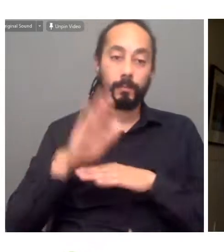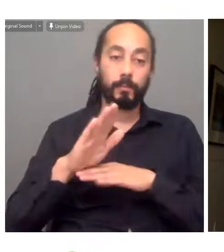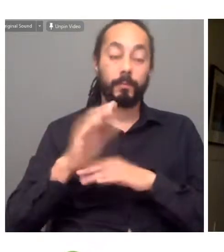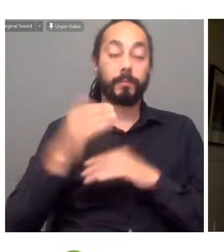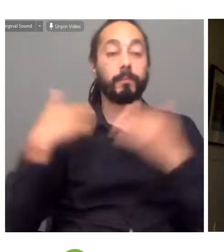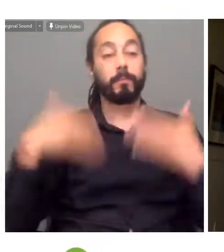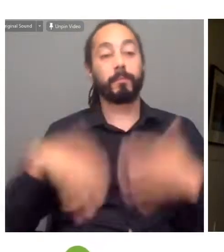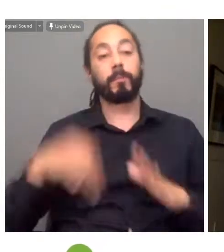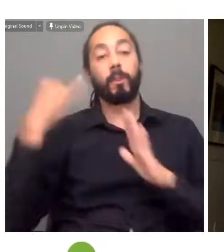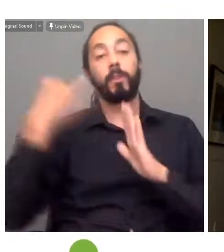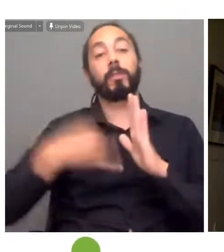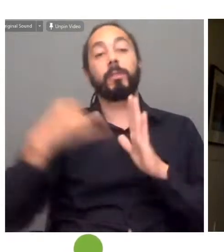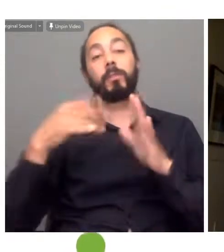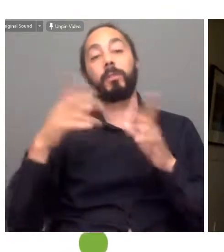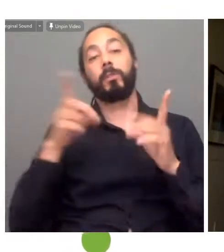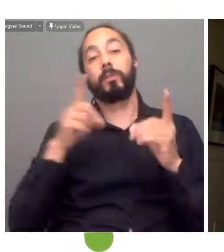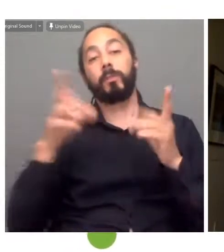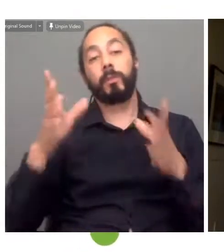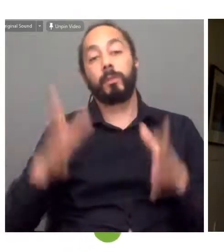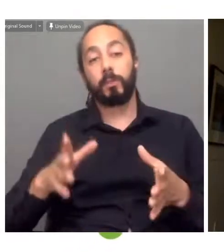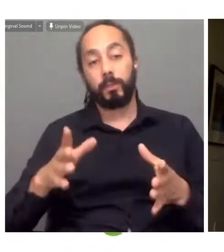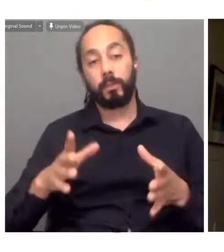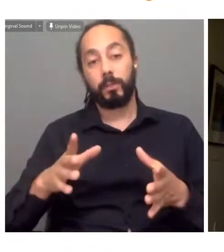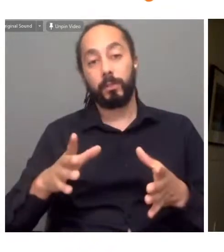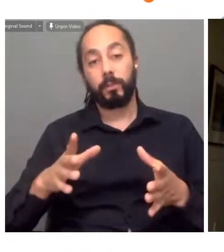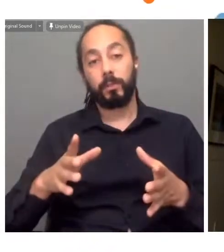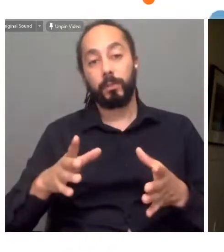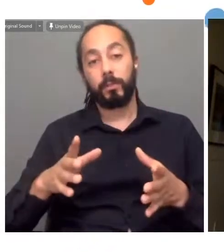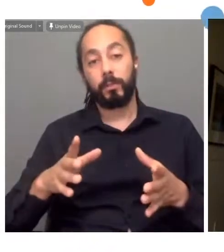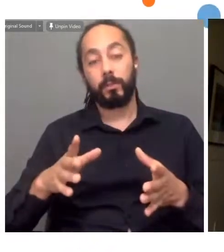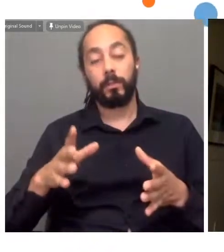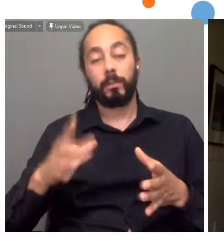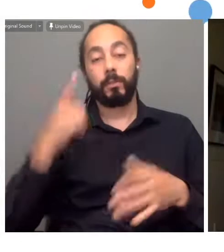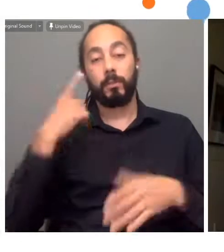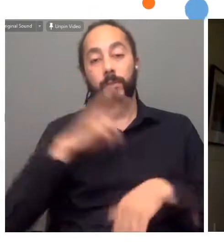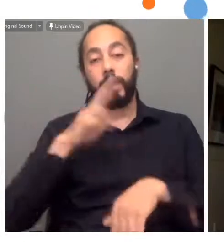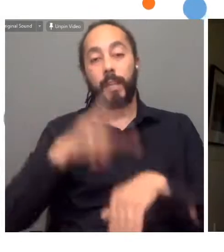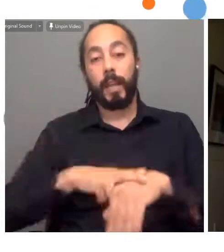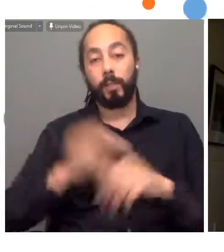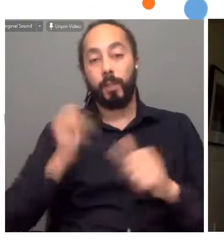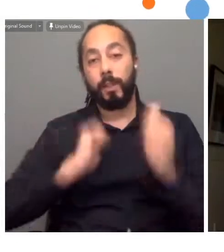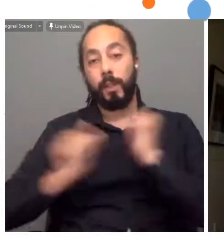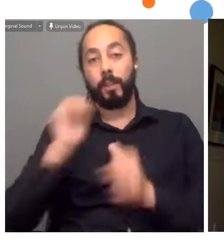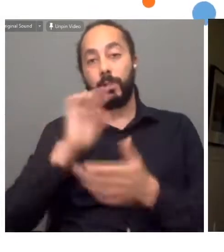du théâtre. Et comme directrice de section anglophone, je vais maintenant parler en anglais.